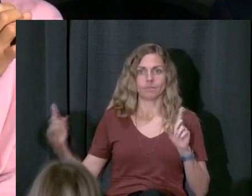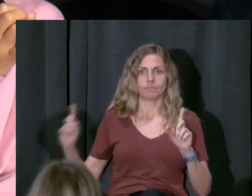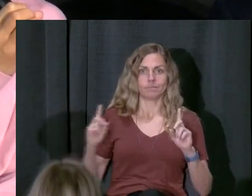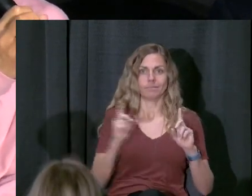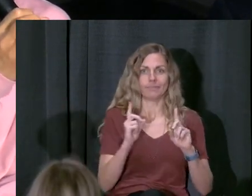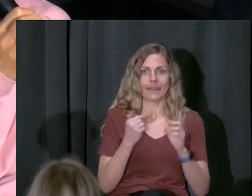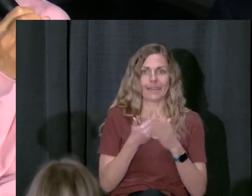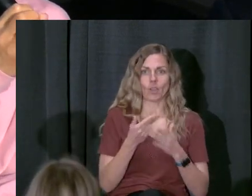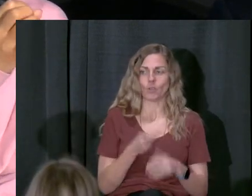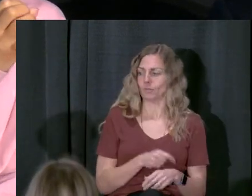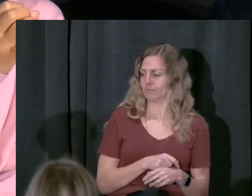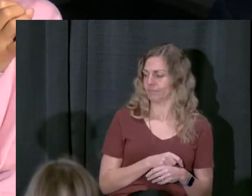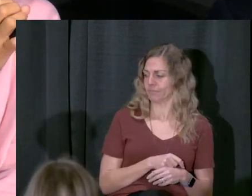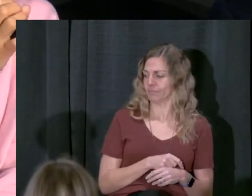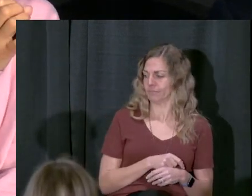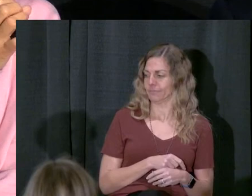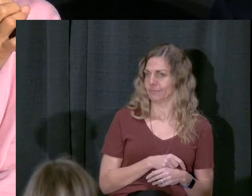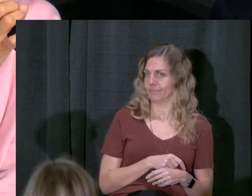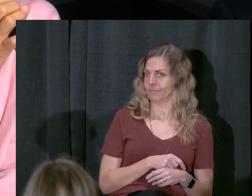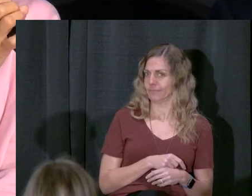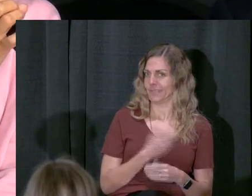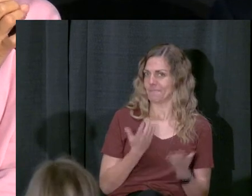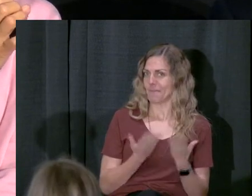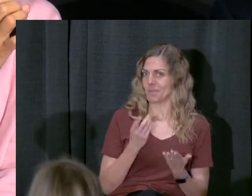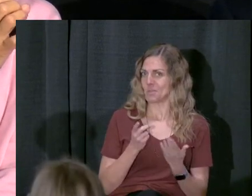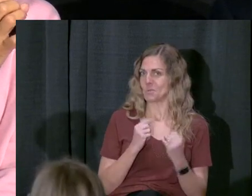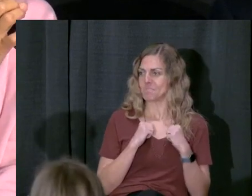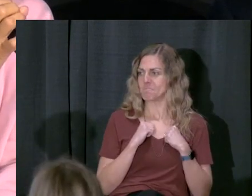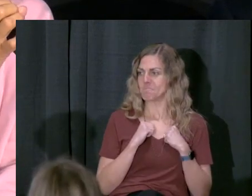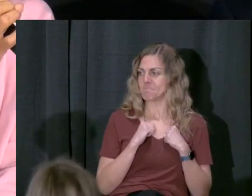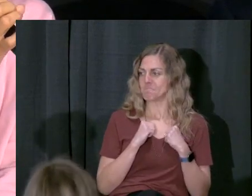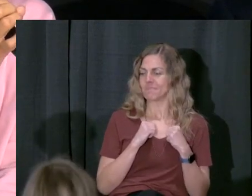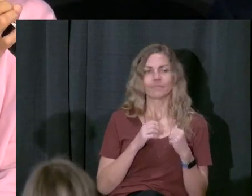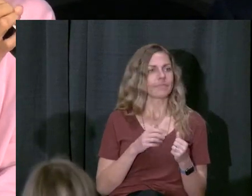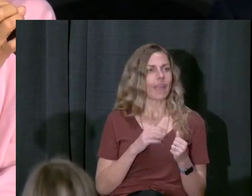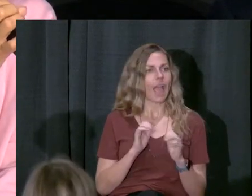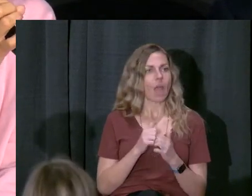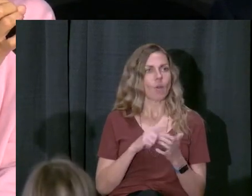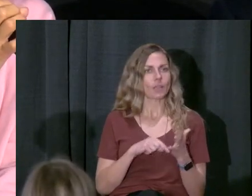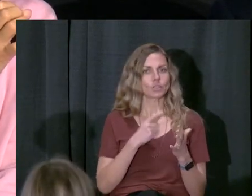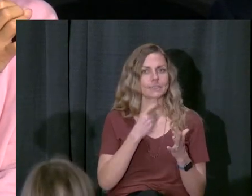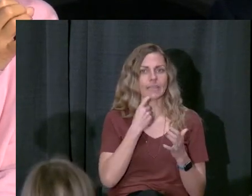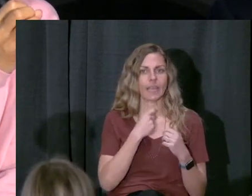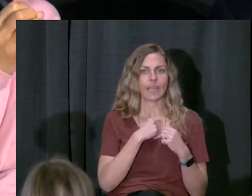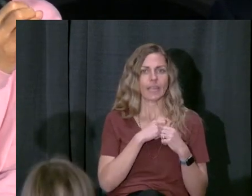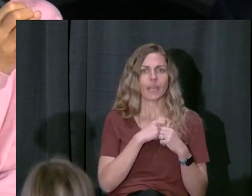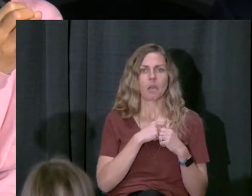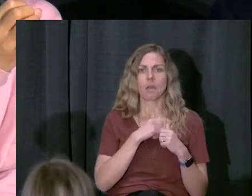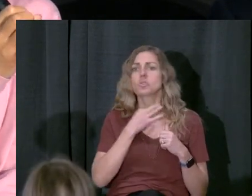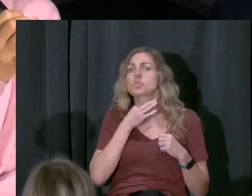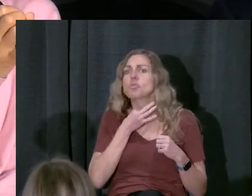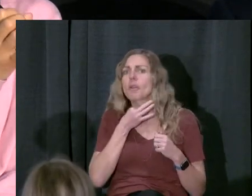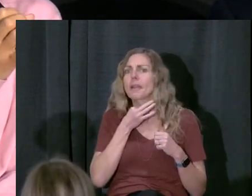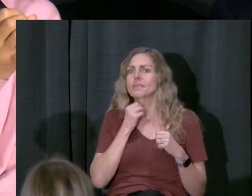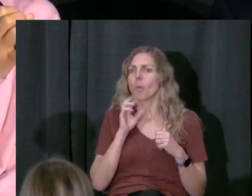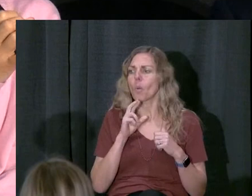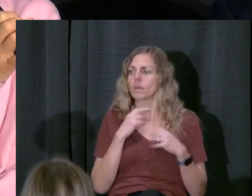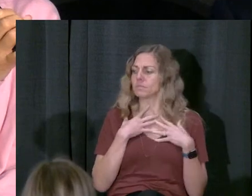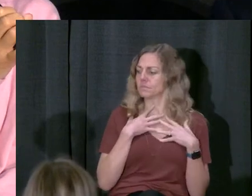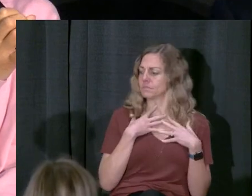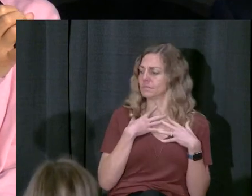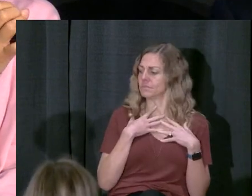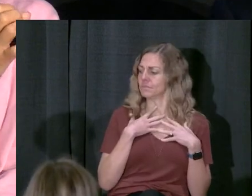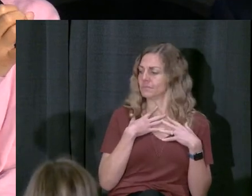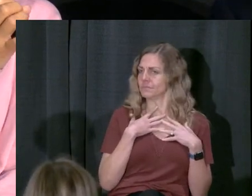or next to you, you would be really, what should I say, worried or curious what this robot is